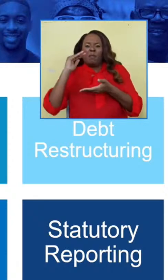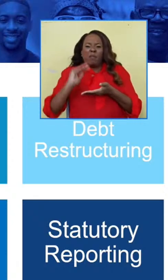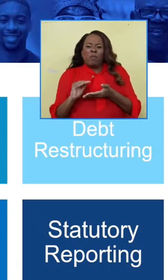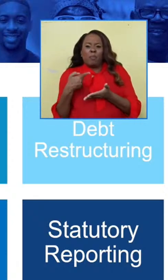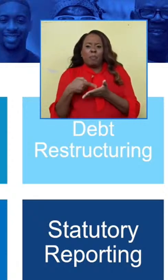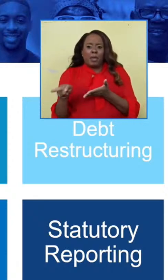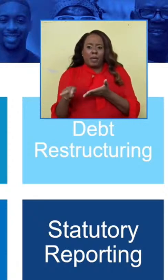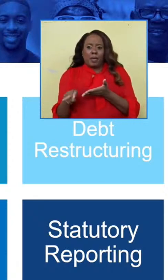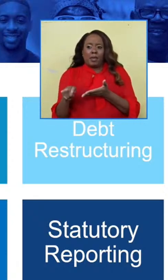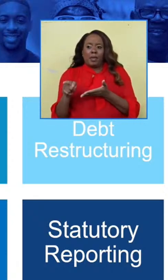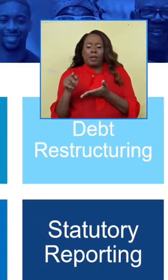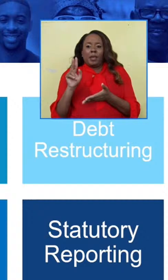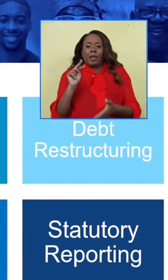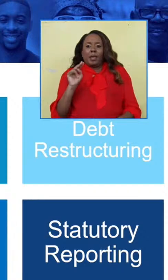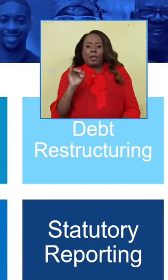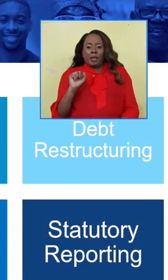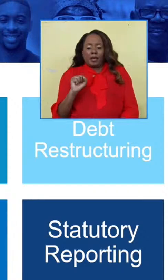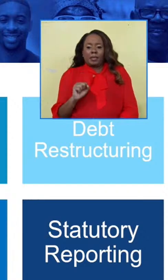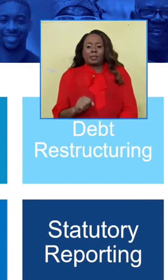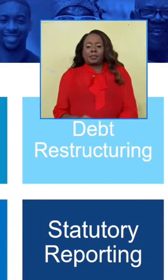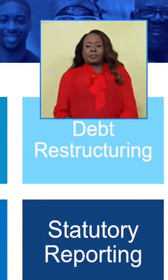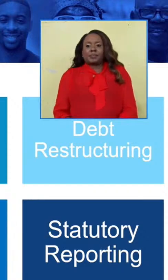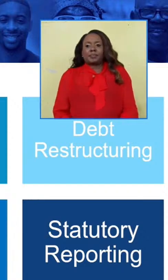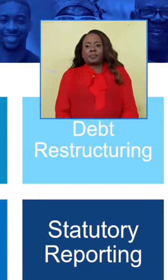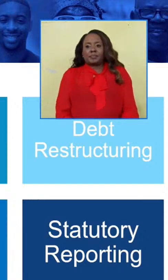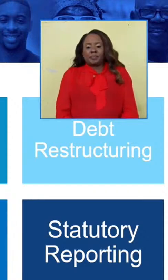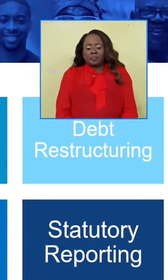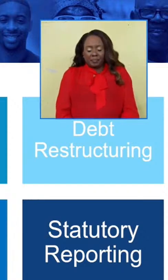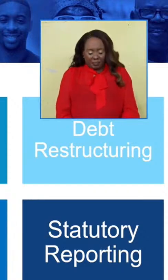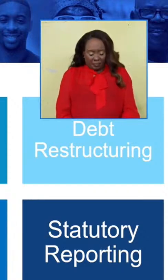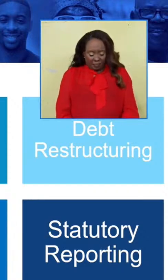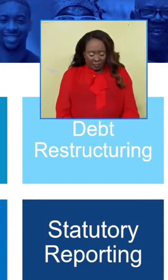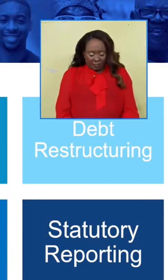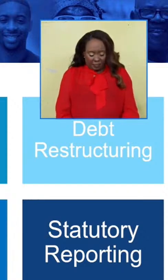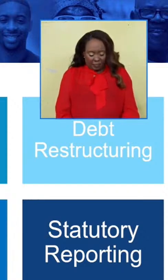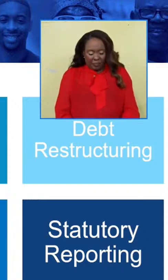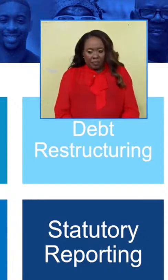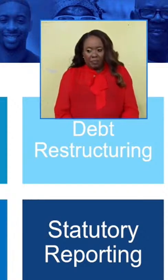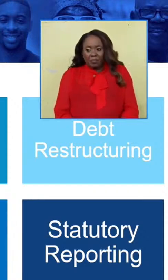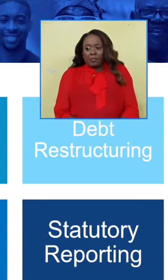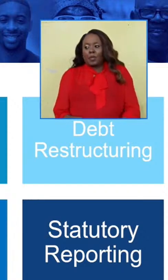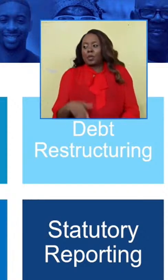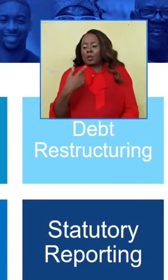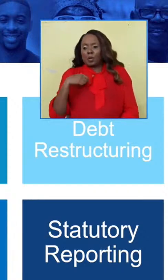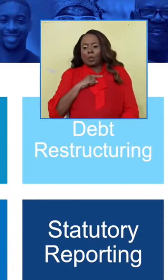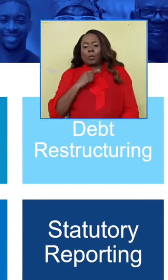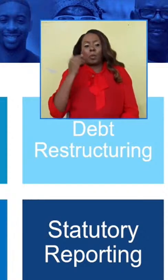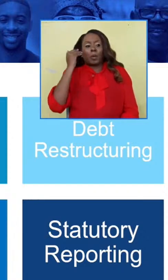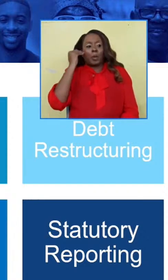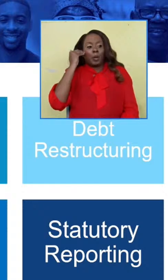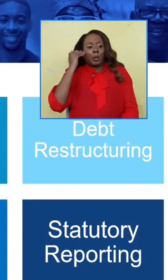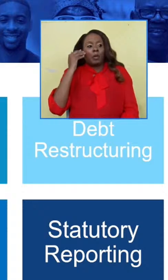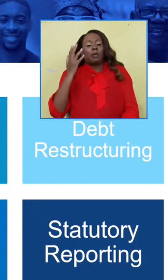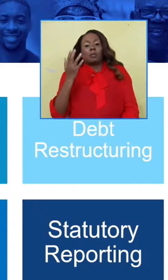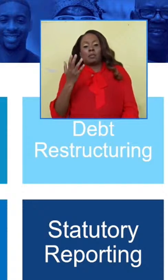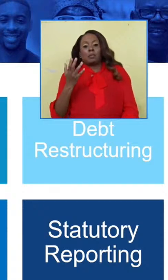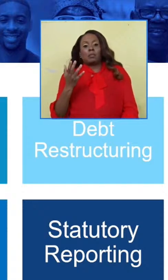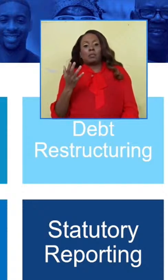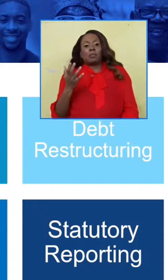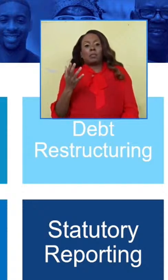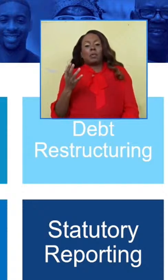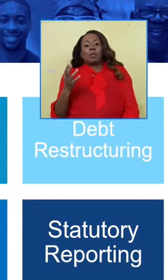in the last 10, 12 years, where service levels have been below expectations, long times to